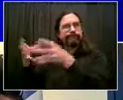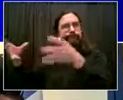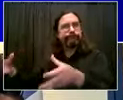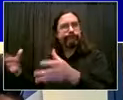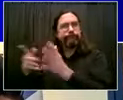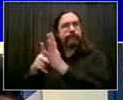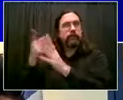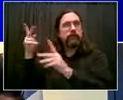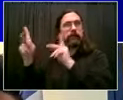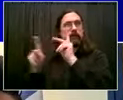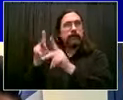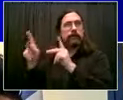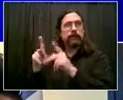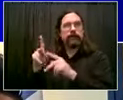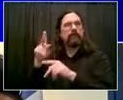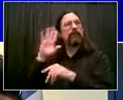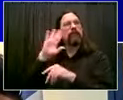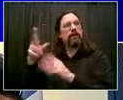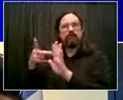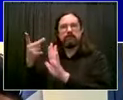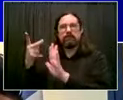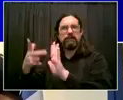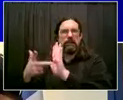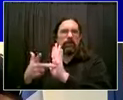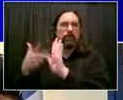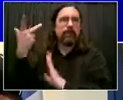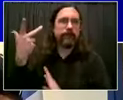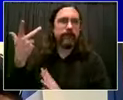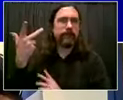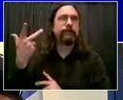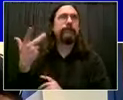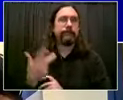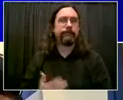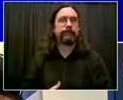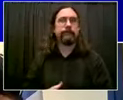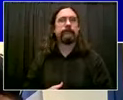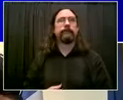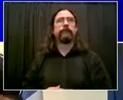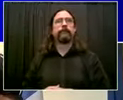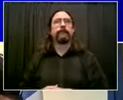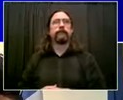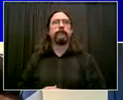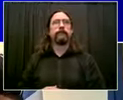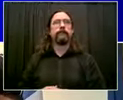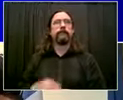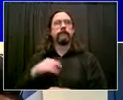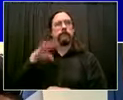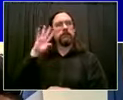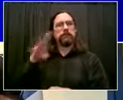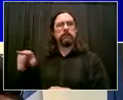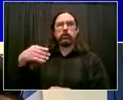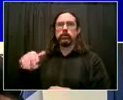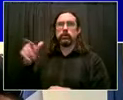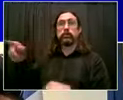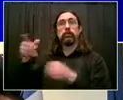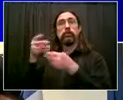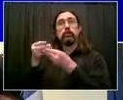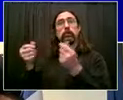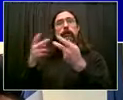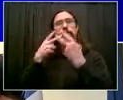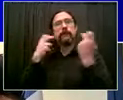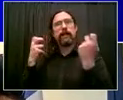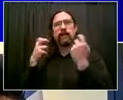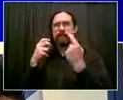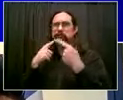violence. But I really appreciate your support, and you're right. We have to keep working on the right laws and the right approaches,